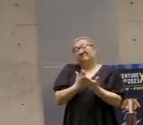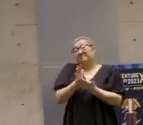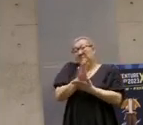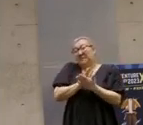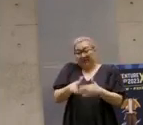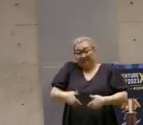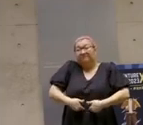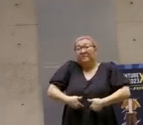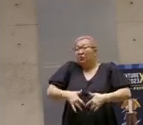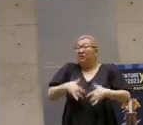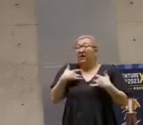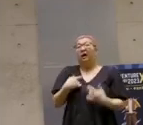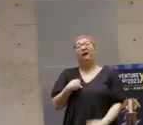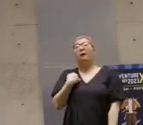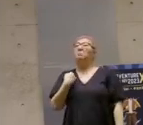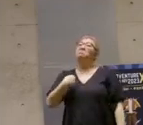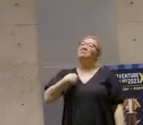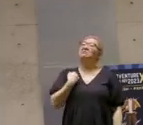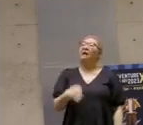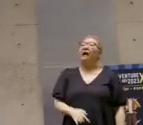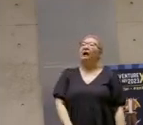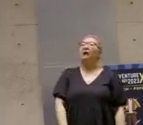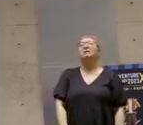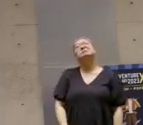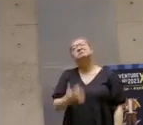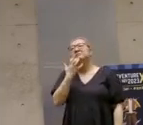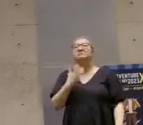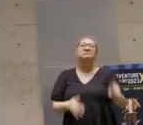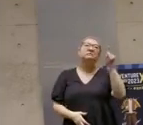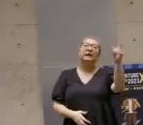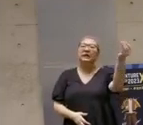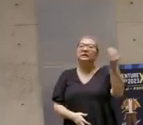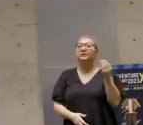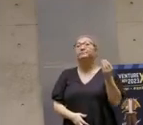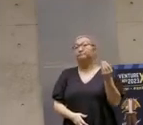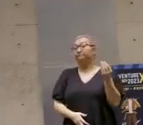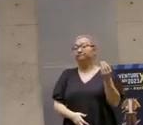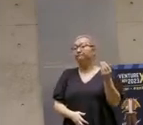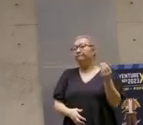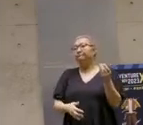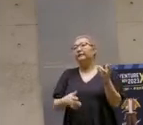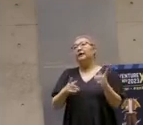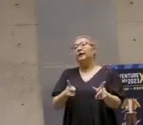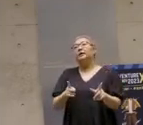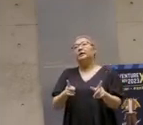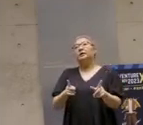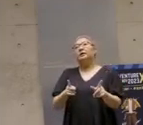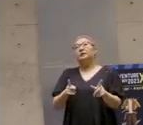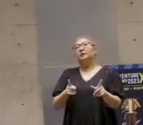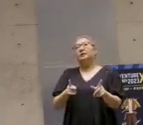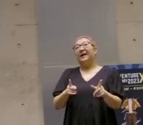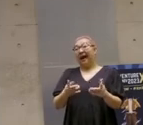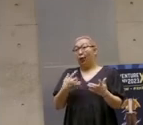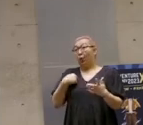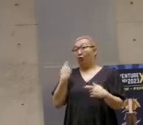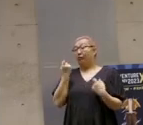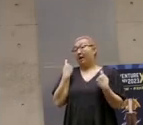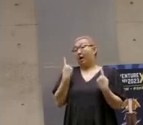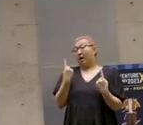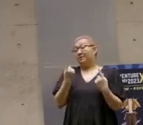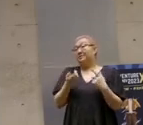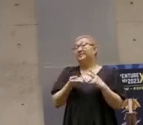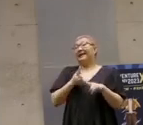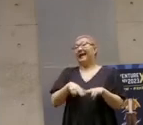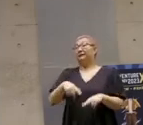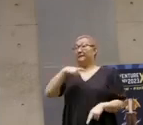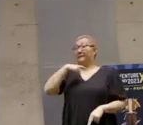first time, when they accessed a hint for the first time, then actually they just kept doing it. And because they